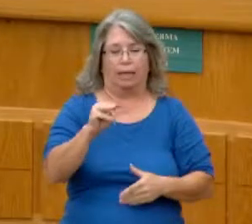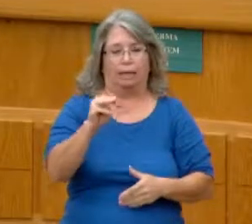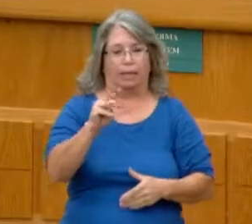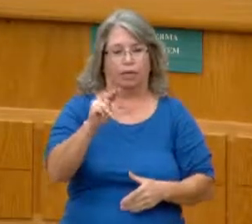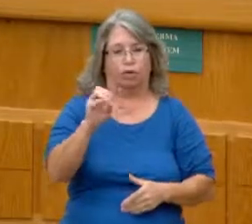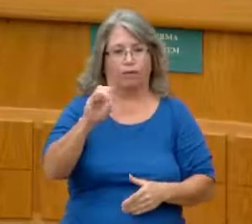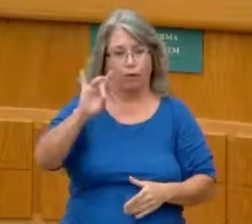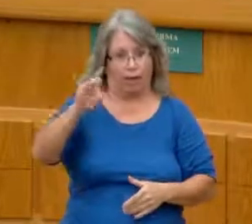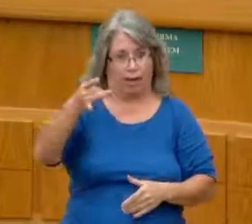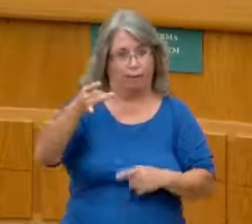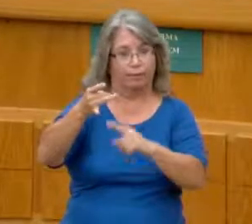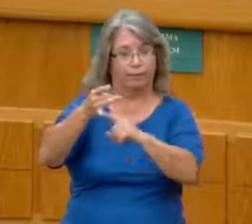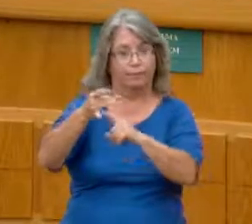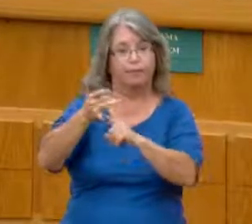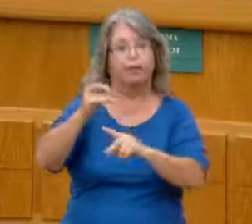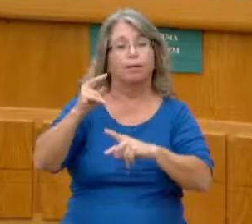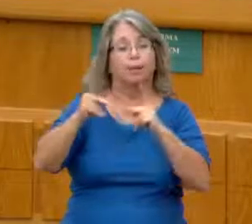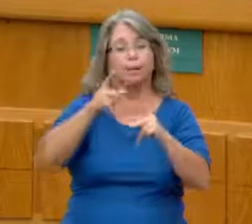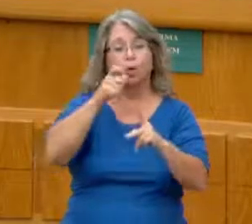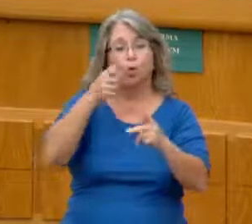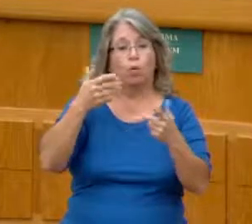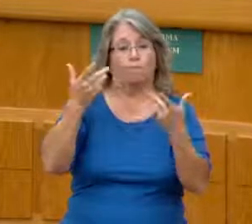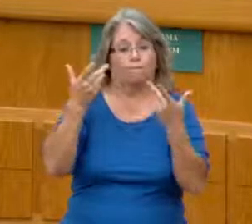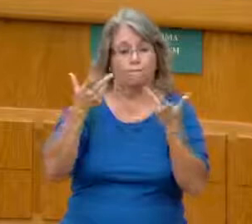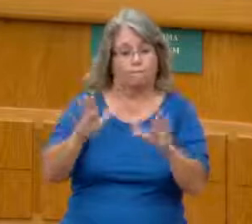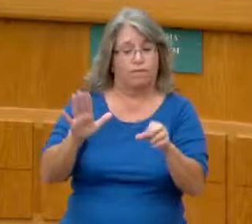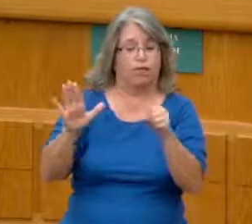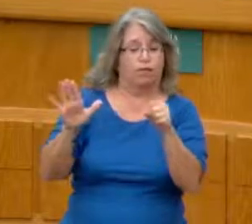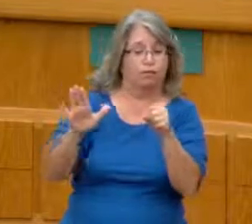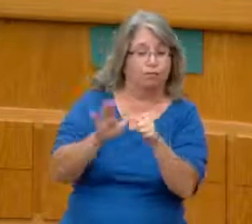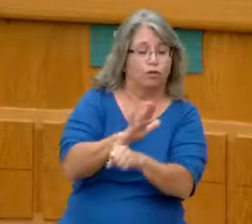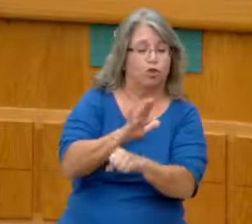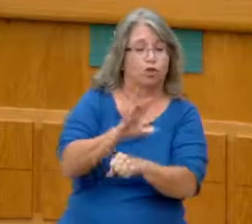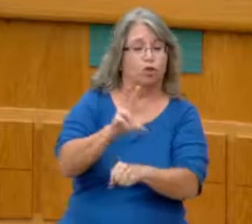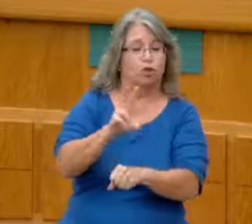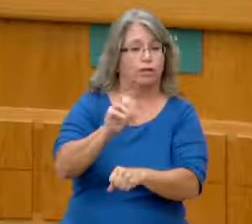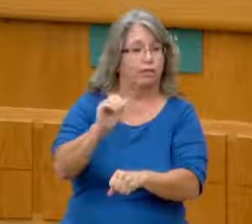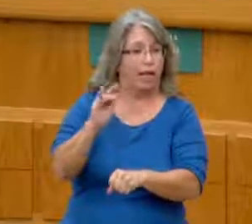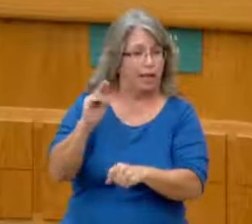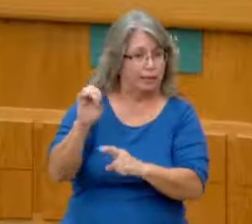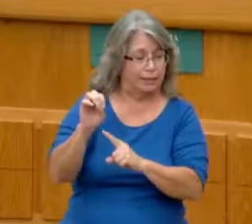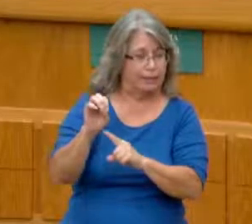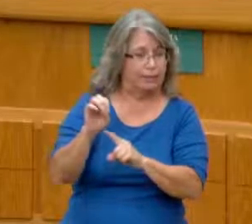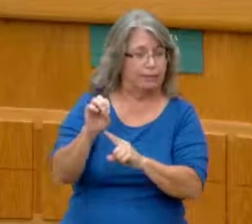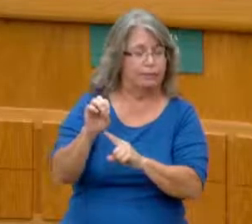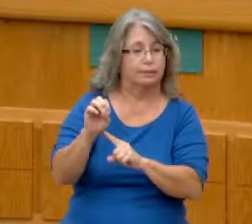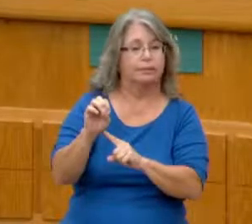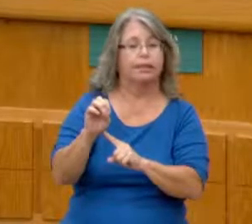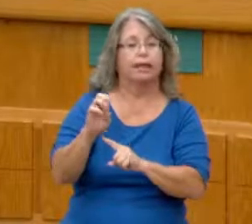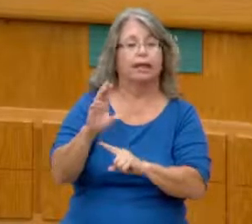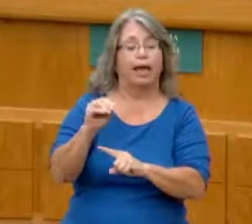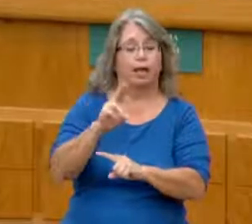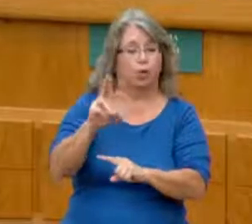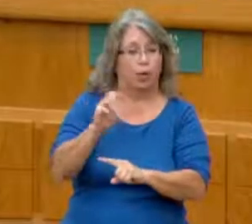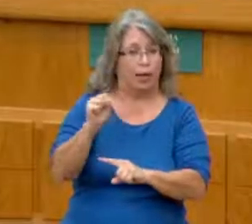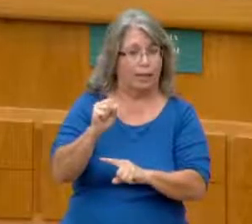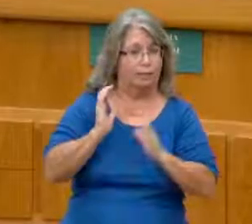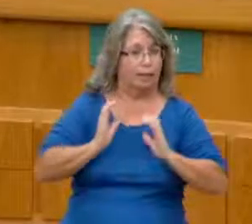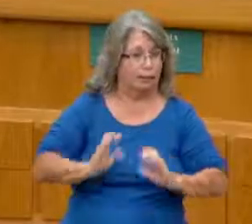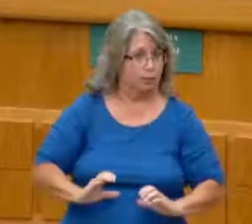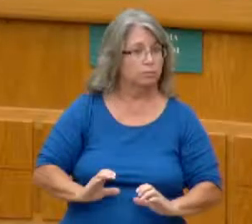2021, fully vaccinated U.S. citizens and permanent residents returning to the United States after